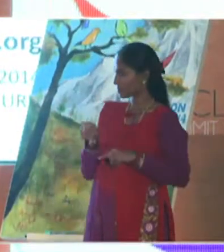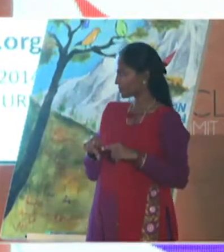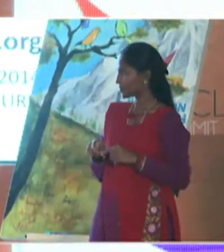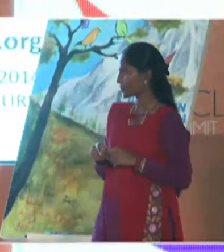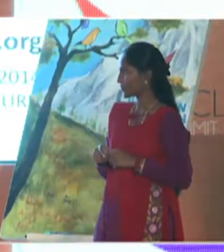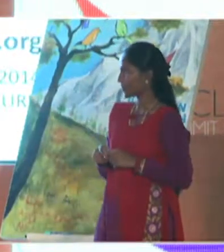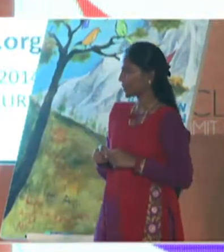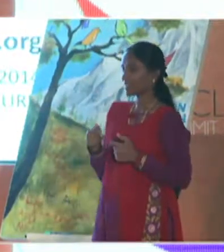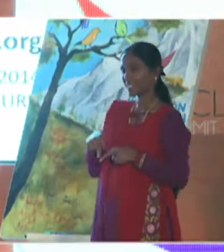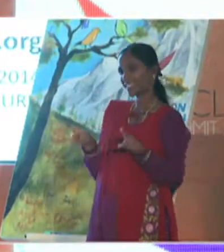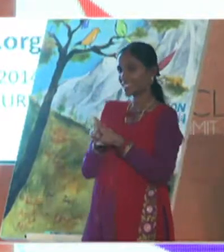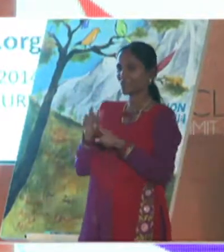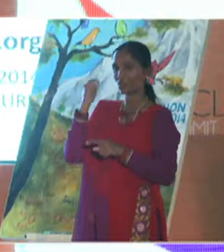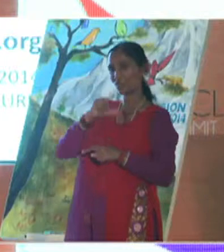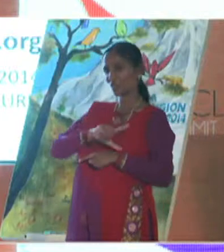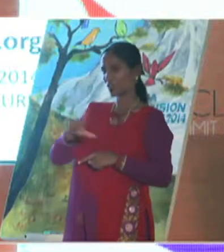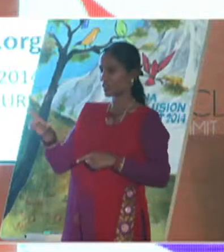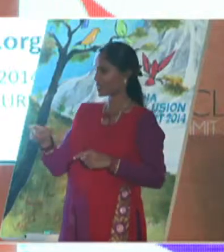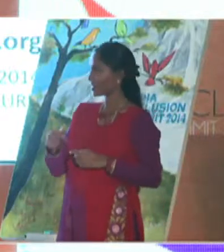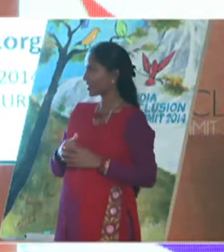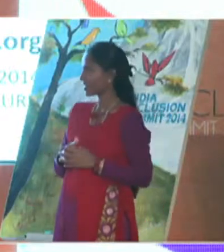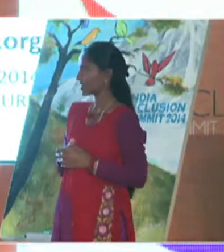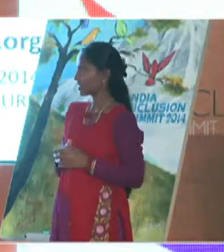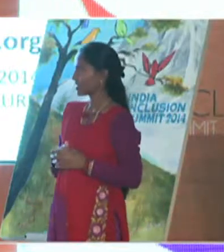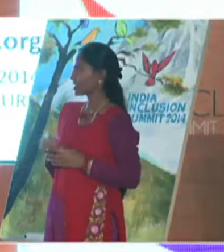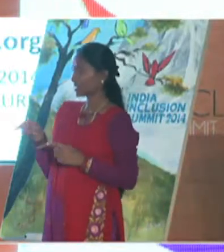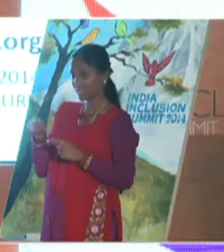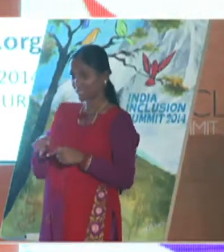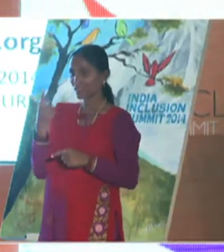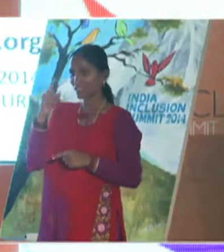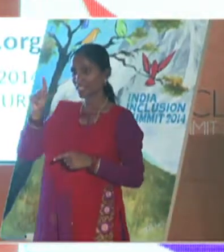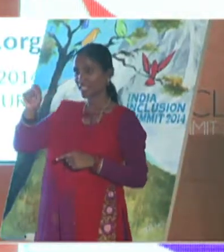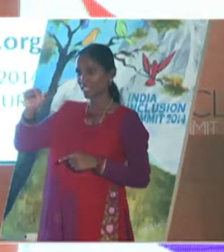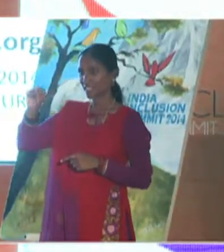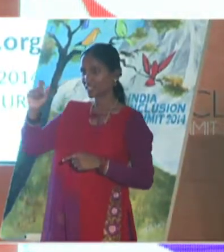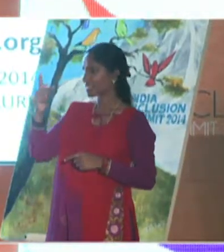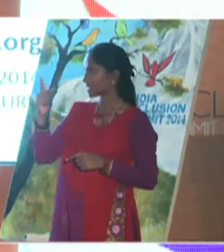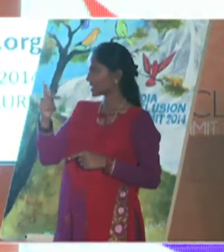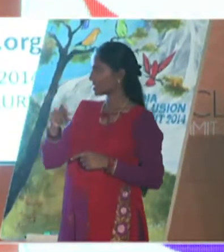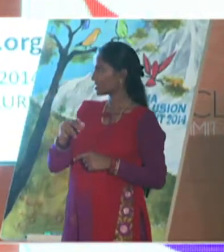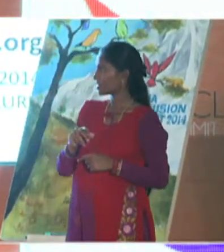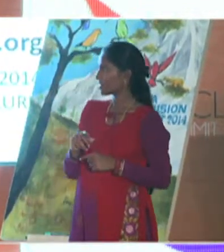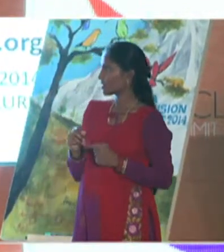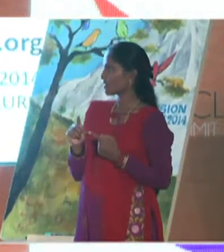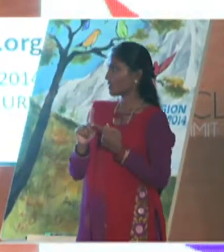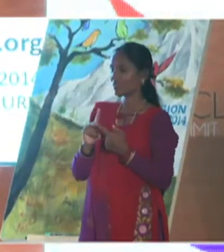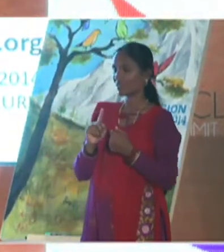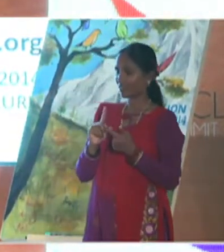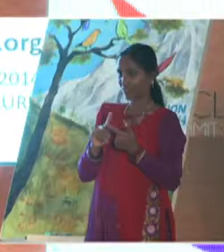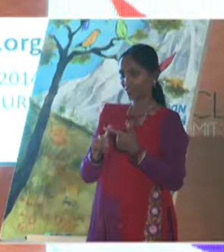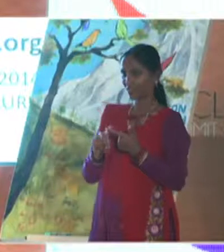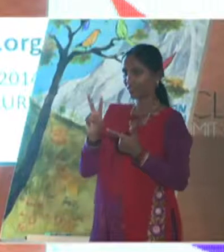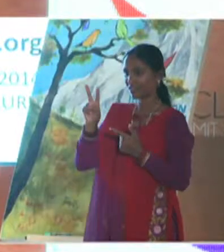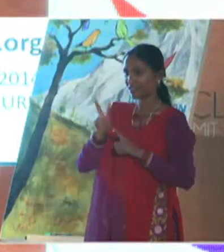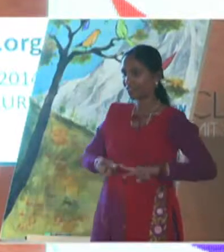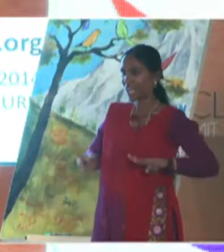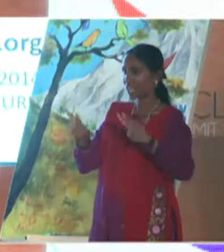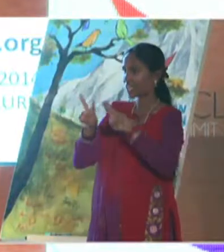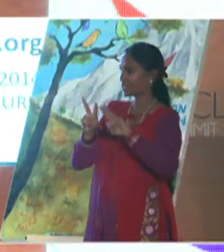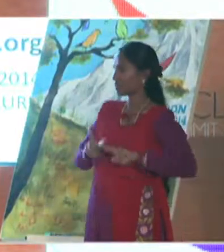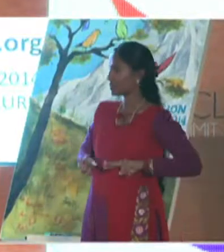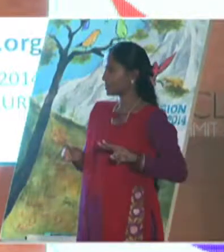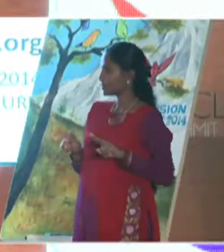counts for everyone. This boy had a task, so he has value. Because of his value, he